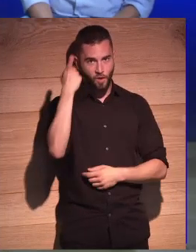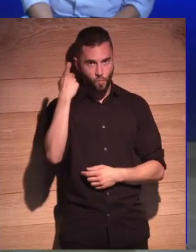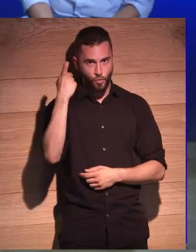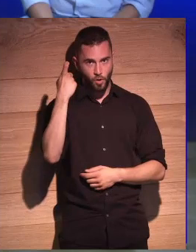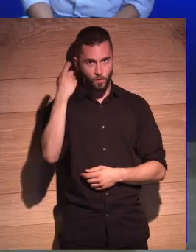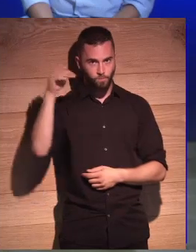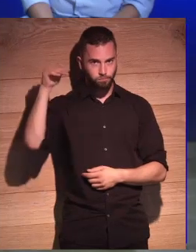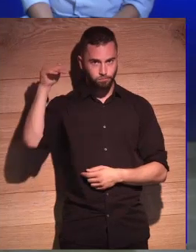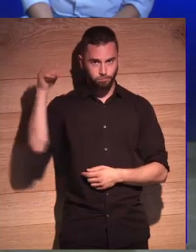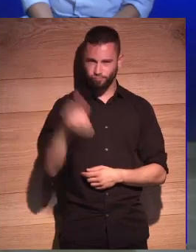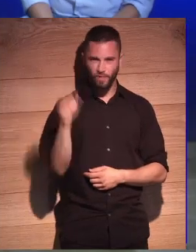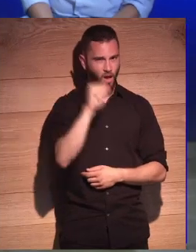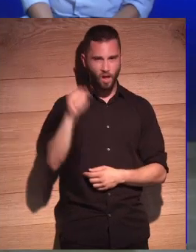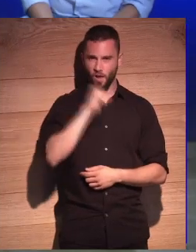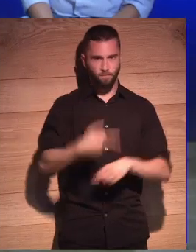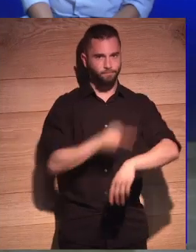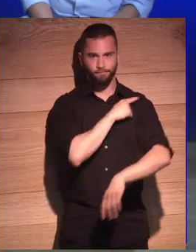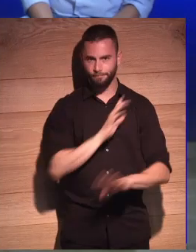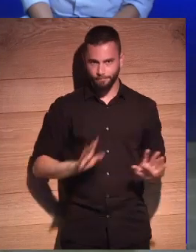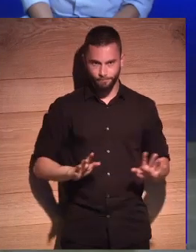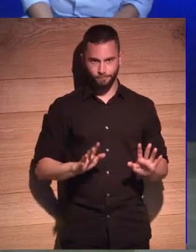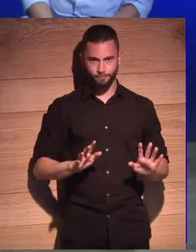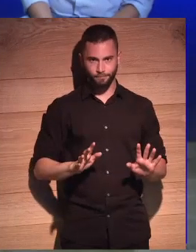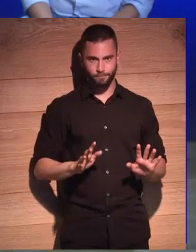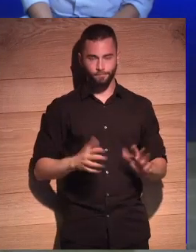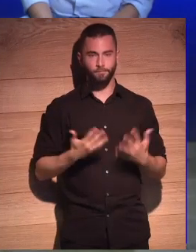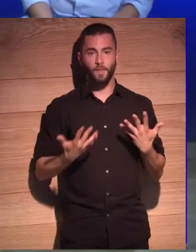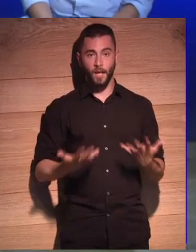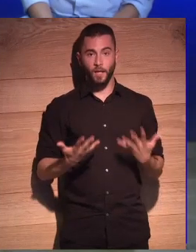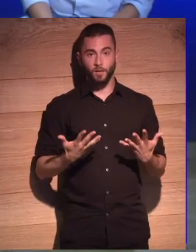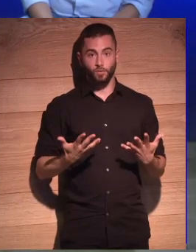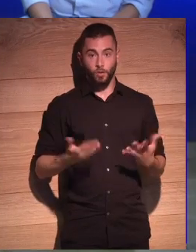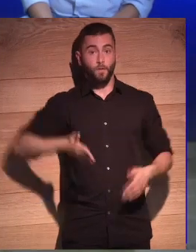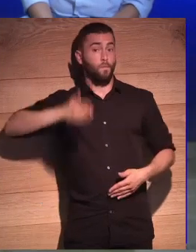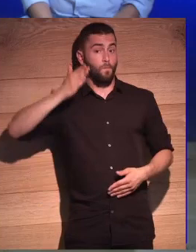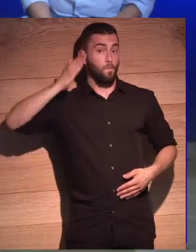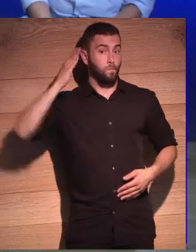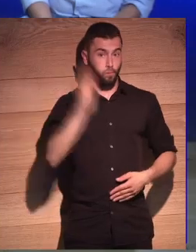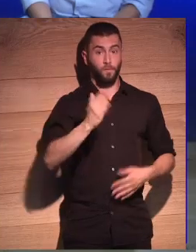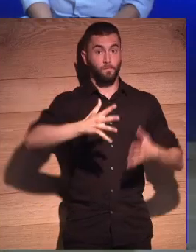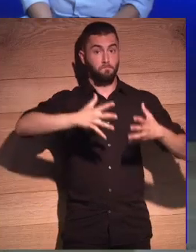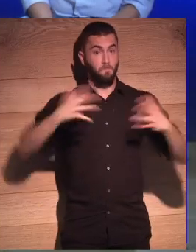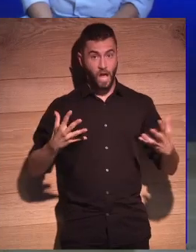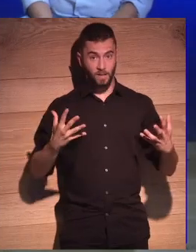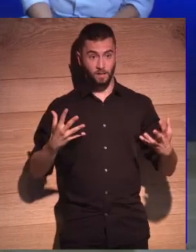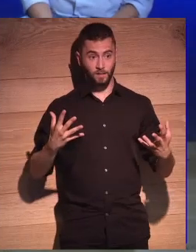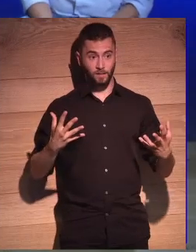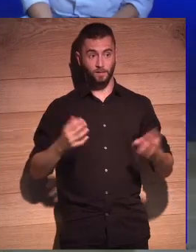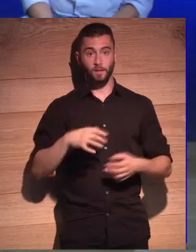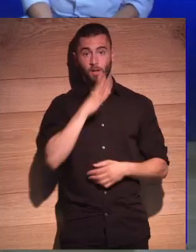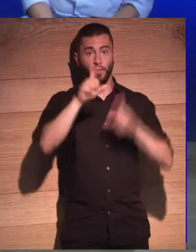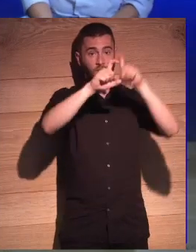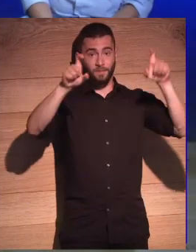in training in the students, has really lowered in the past years. So the gap is going